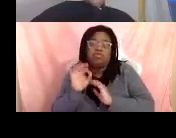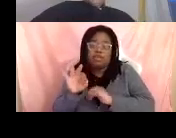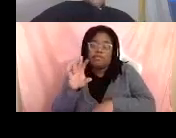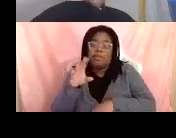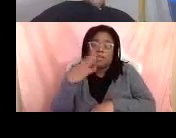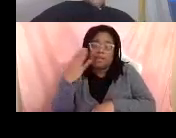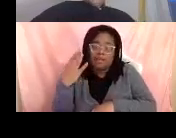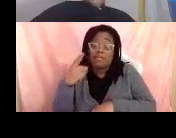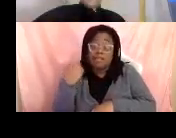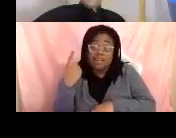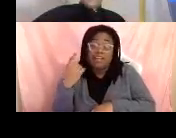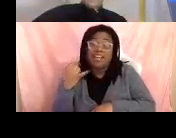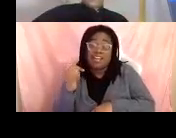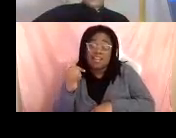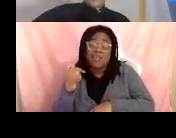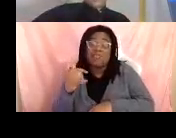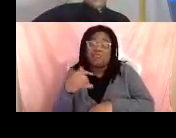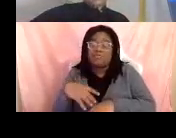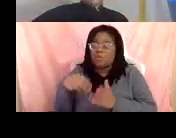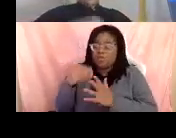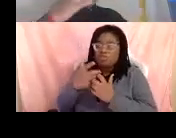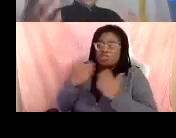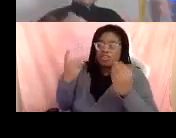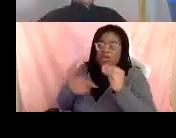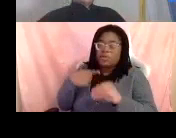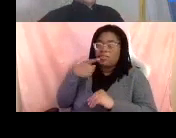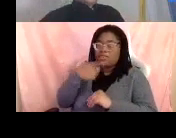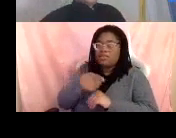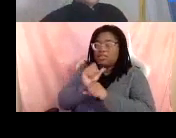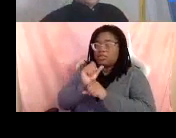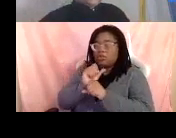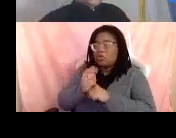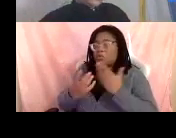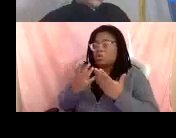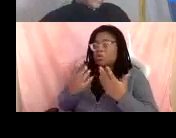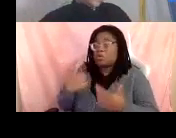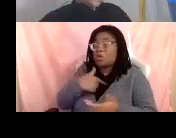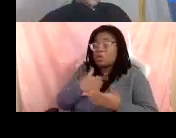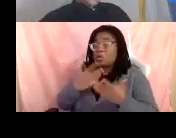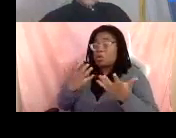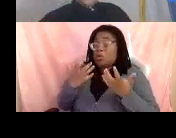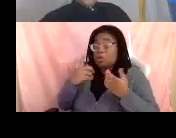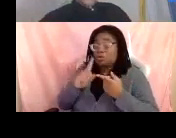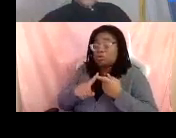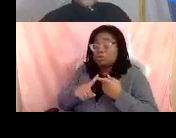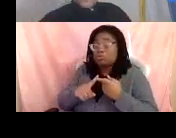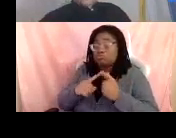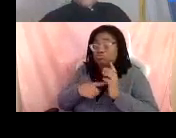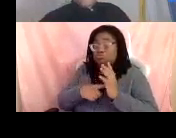really learned a lot in that tour about this work and what we might want to emulate. Right.